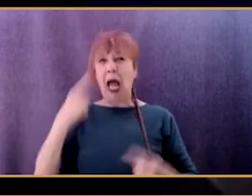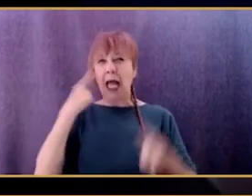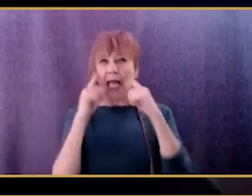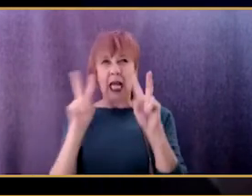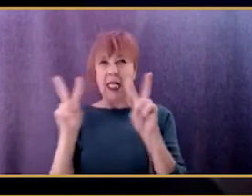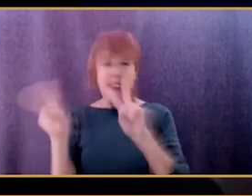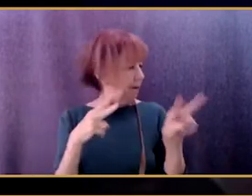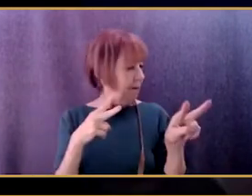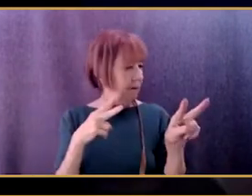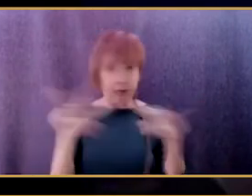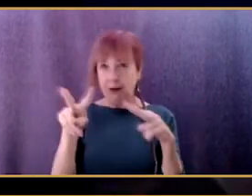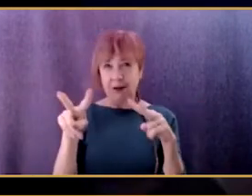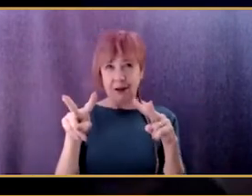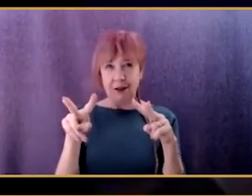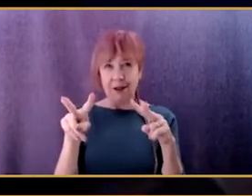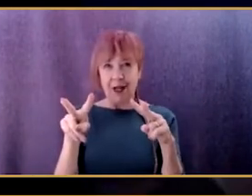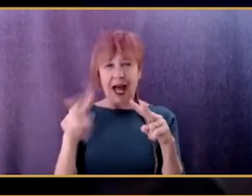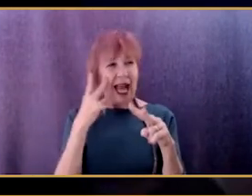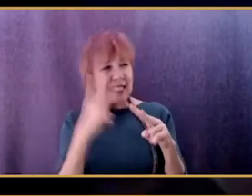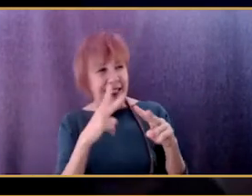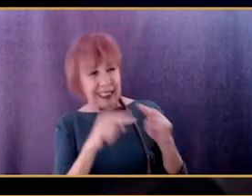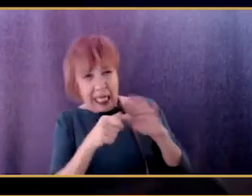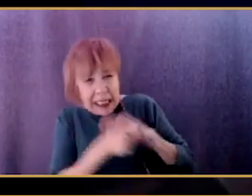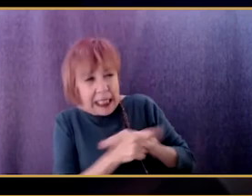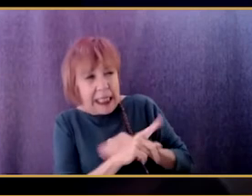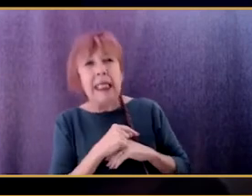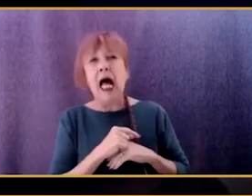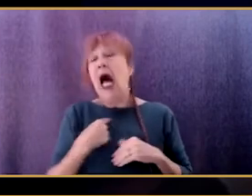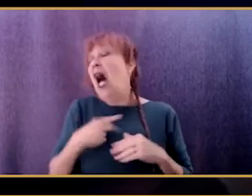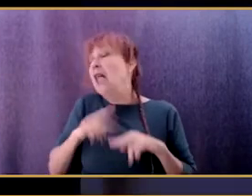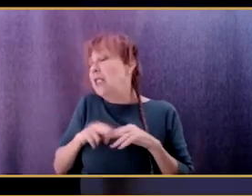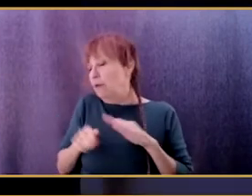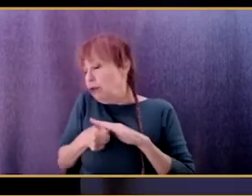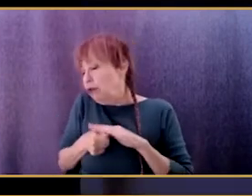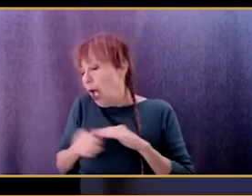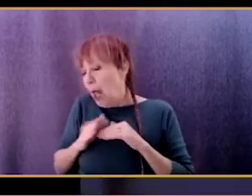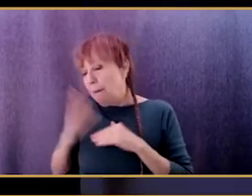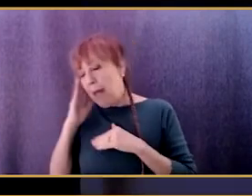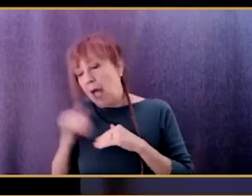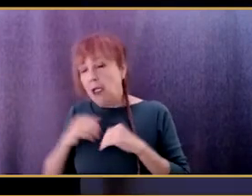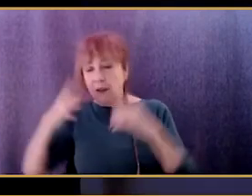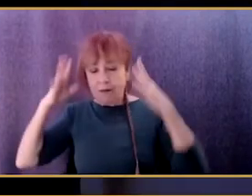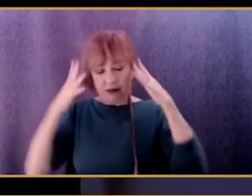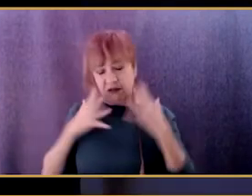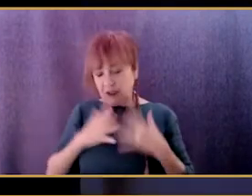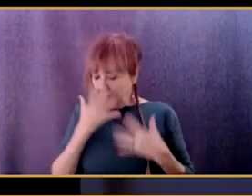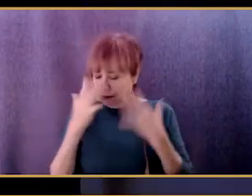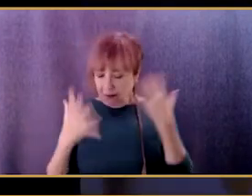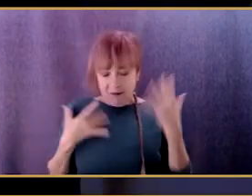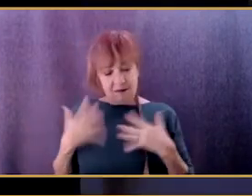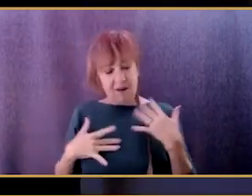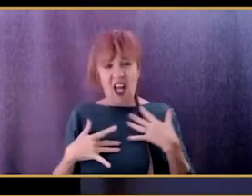my eyes snap away from the obvious I sit in my dim matchbox on the edge of a bed Tossled with my ragged